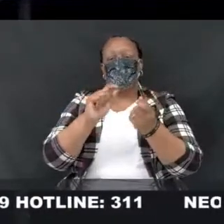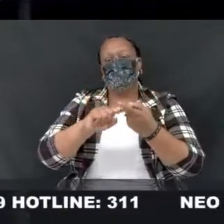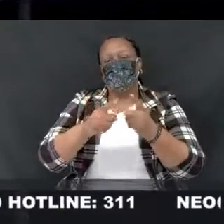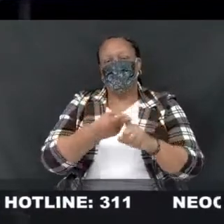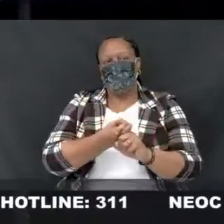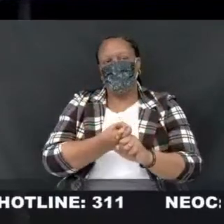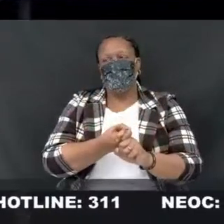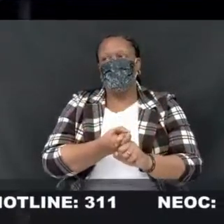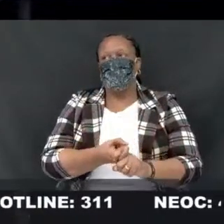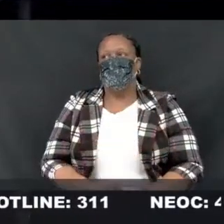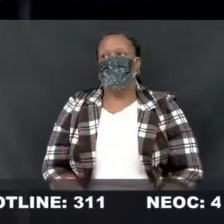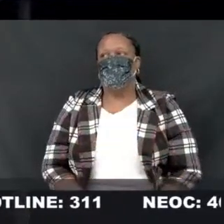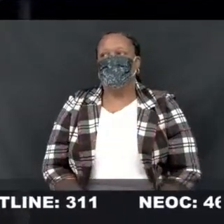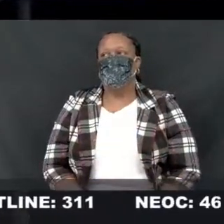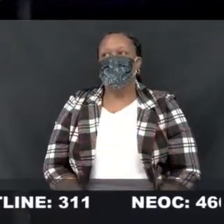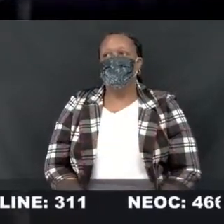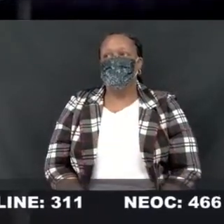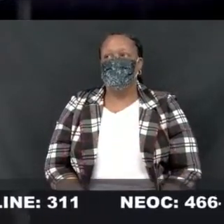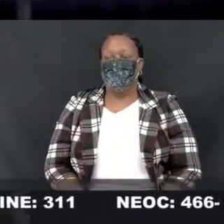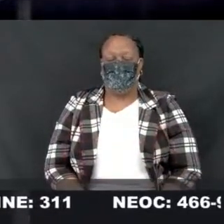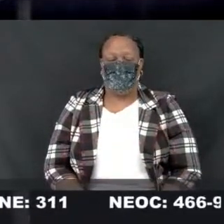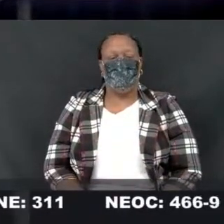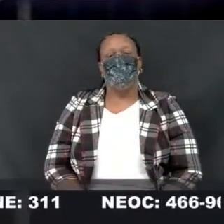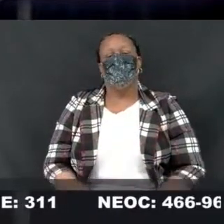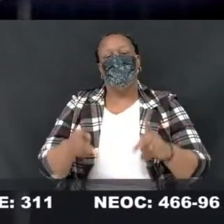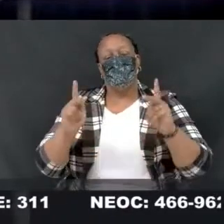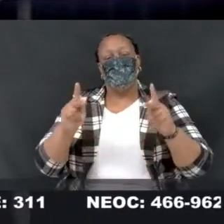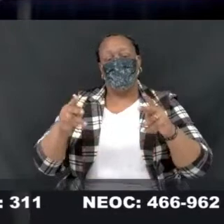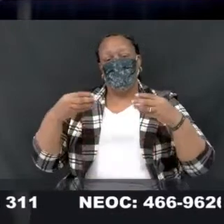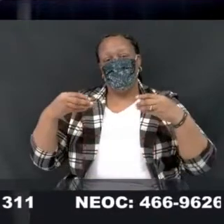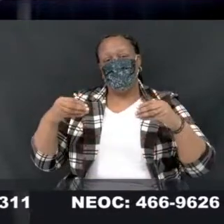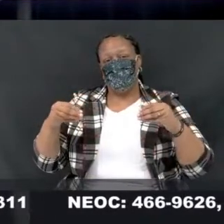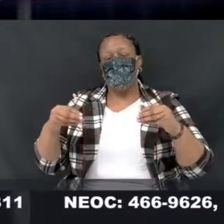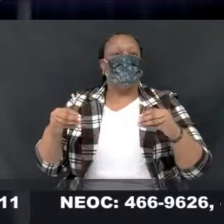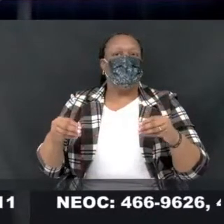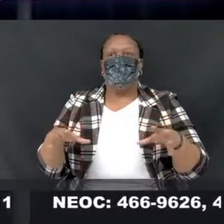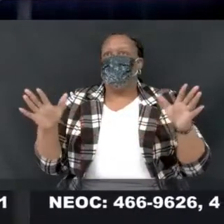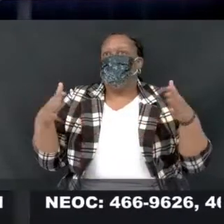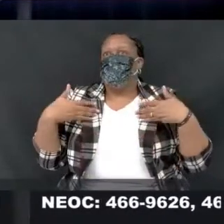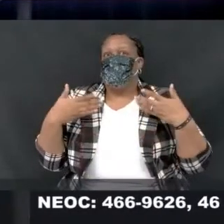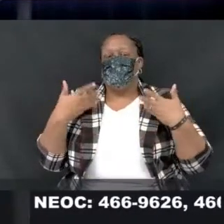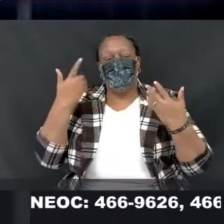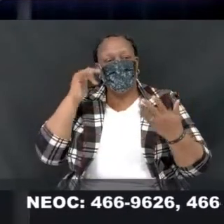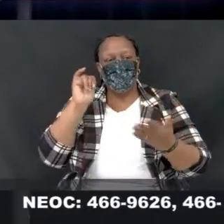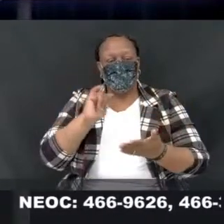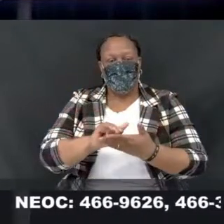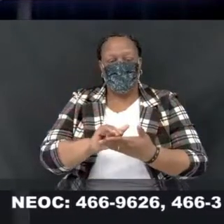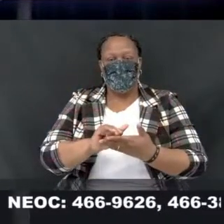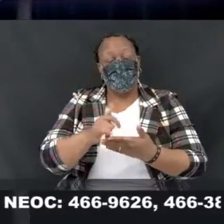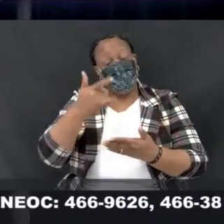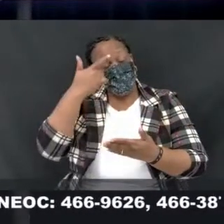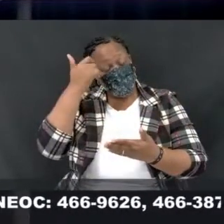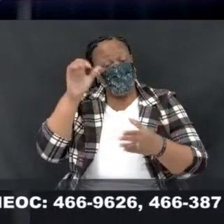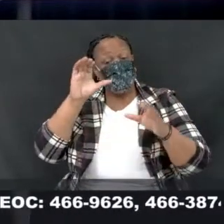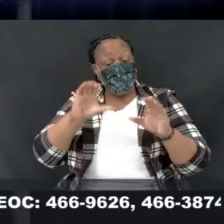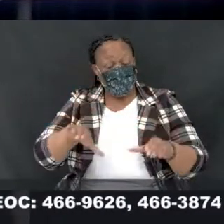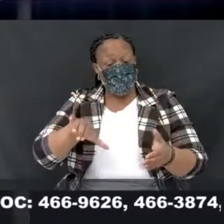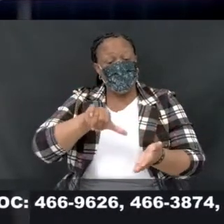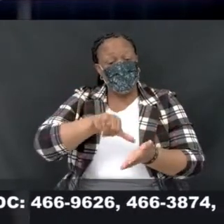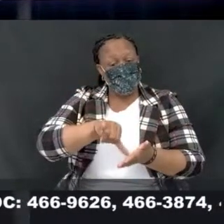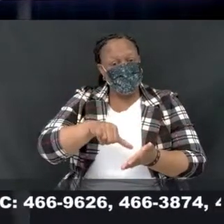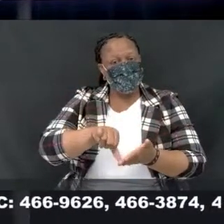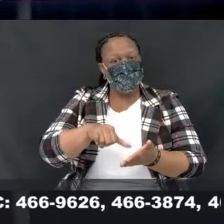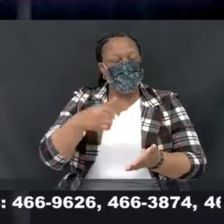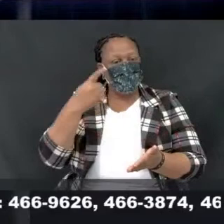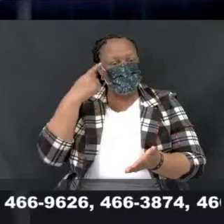nightclubs and bar owners are thrilled by this activity because it means they will be able to pay the bills from the cover